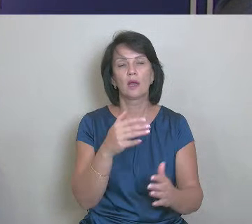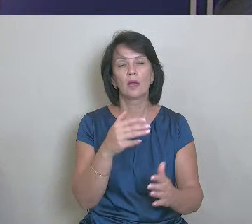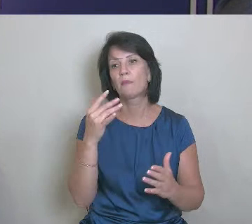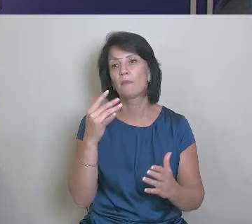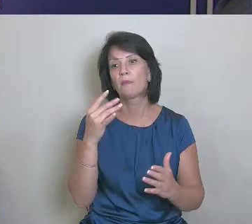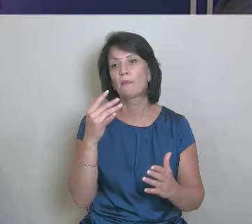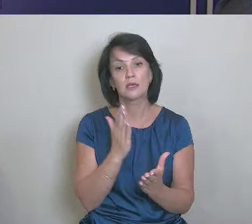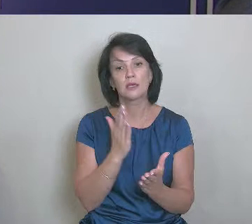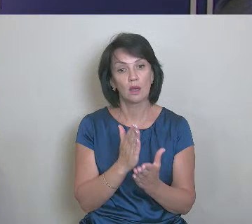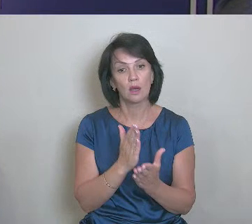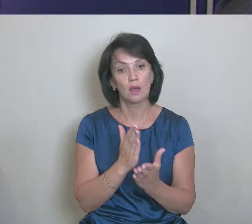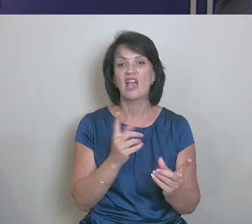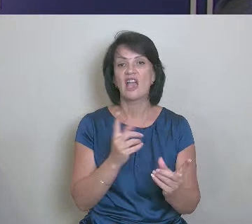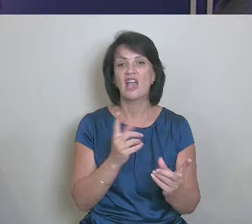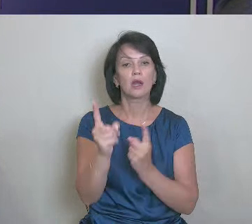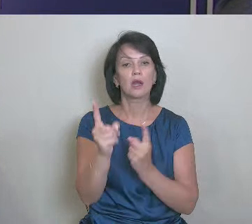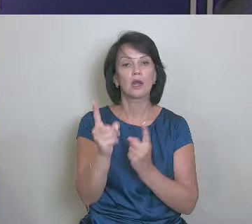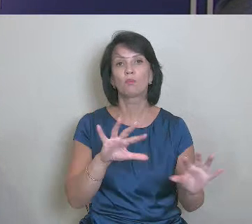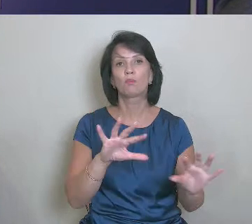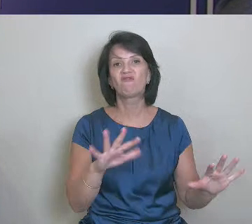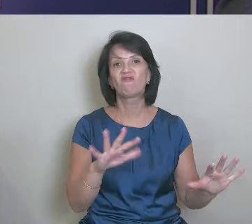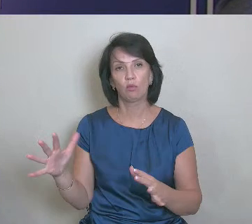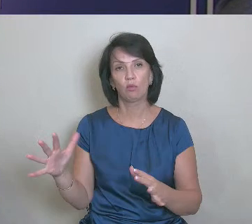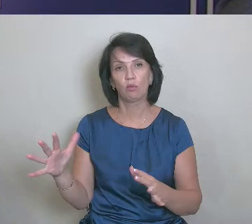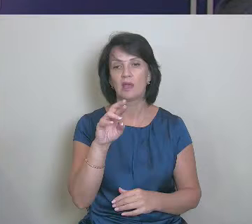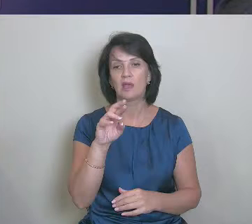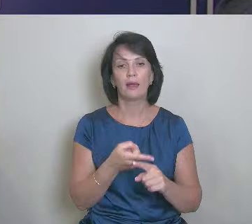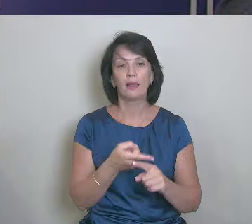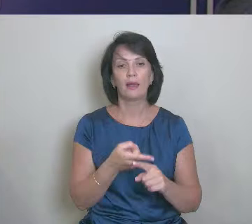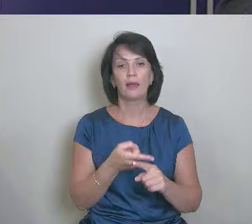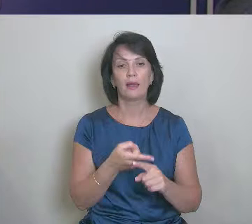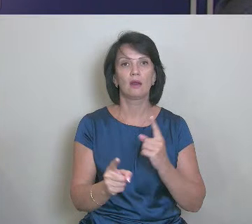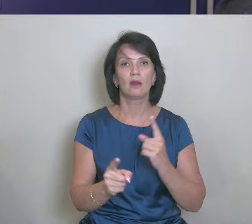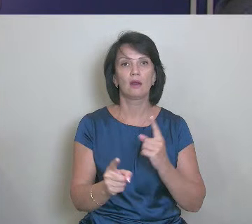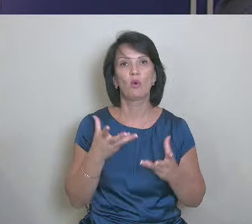first stage and where we are now, what were the reforms